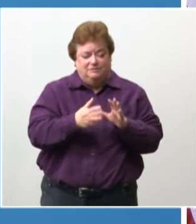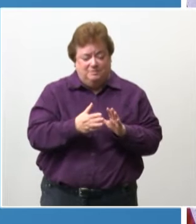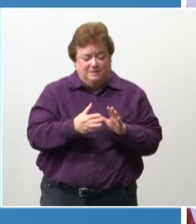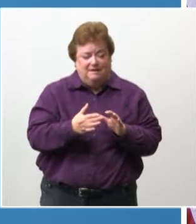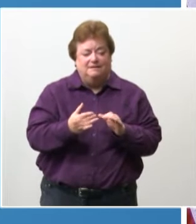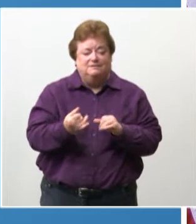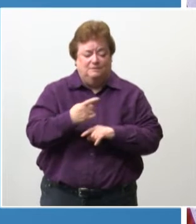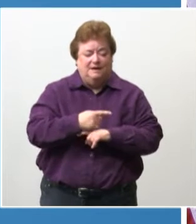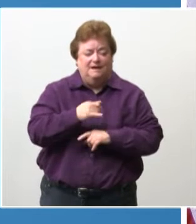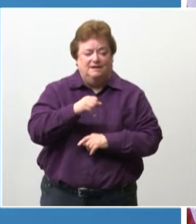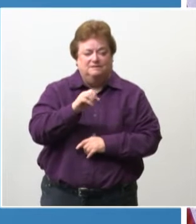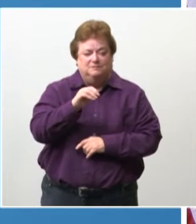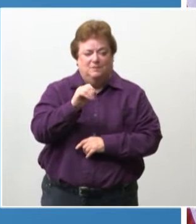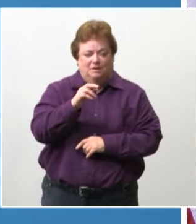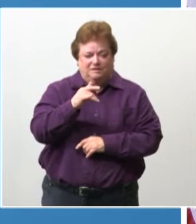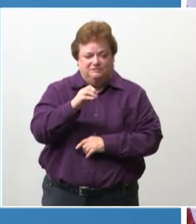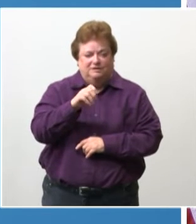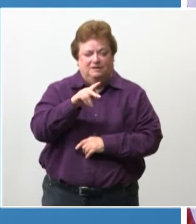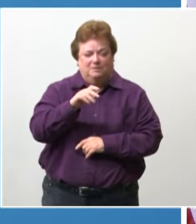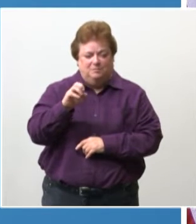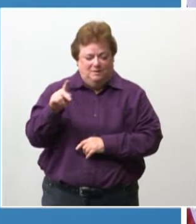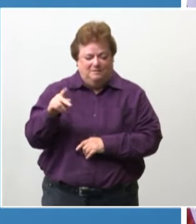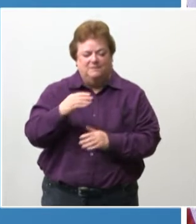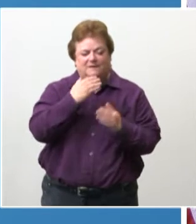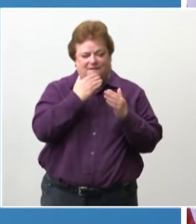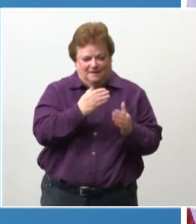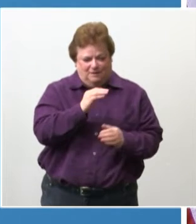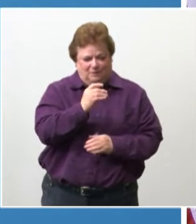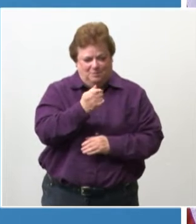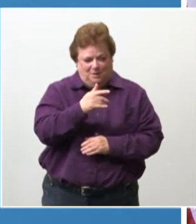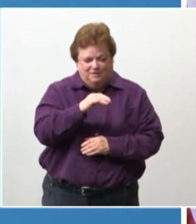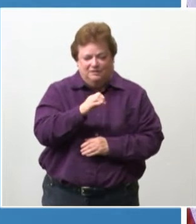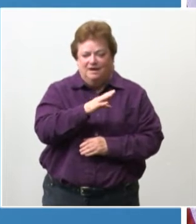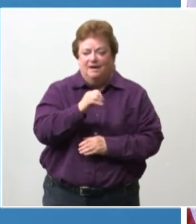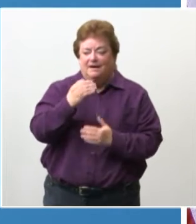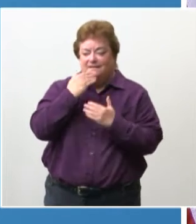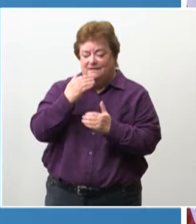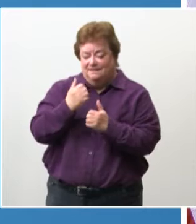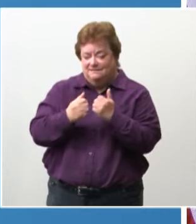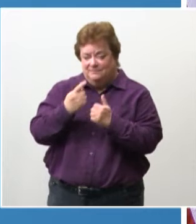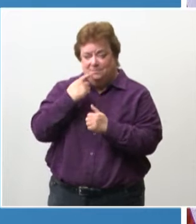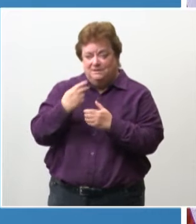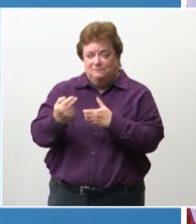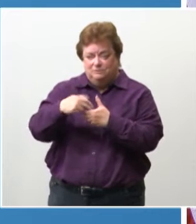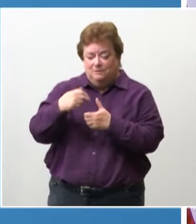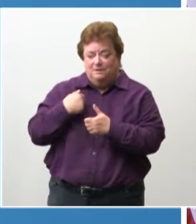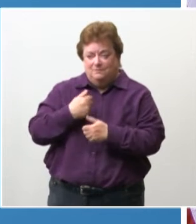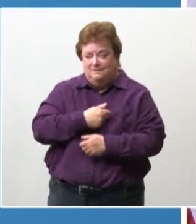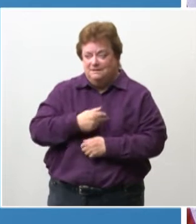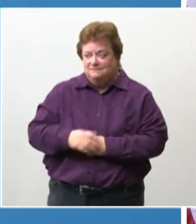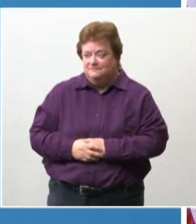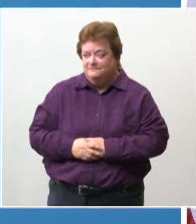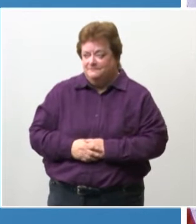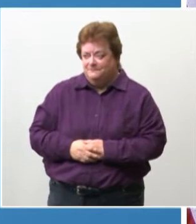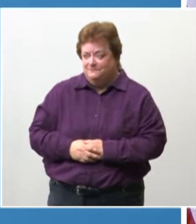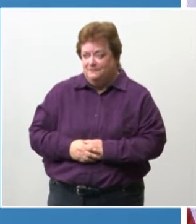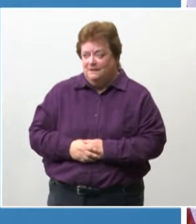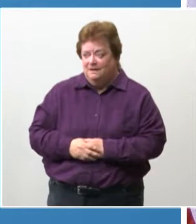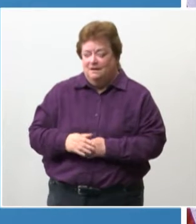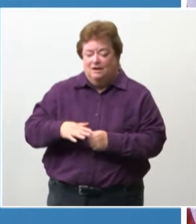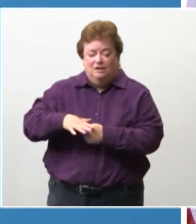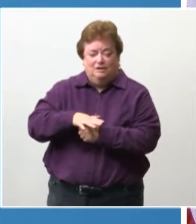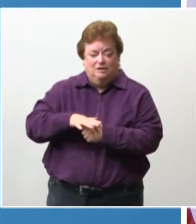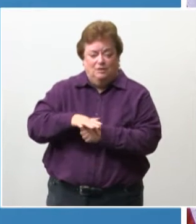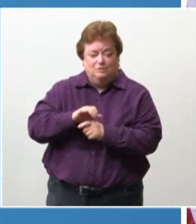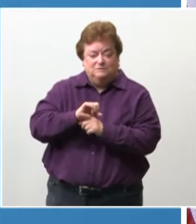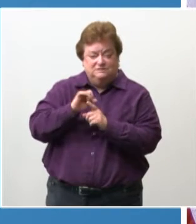interpretation for us again today is Margie Propp. Thank you, Margie, and thanks to everyone for joining us. Our local